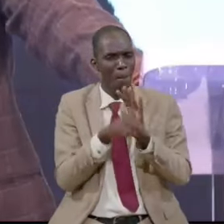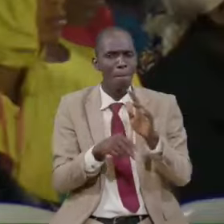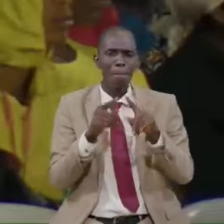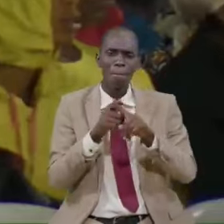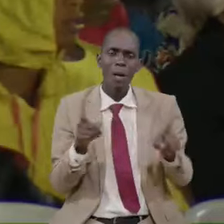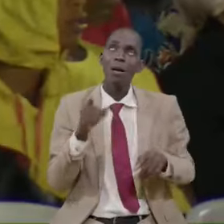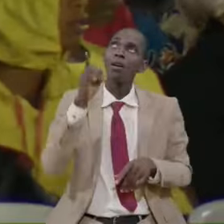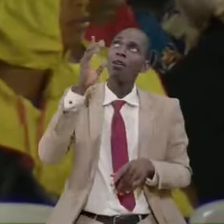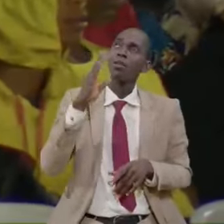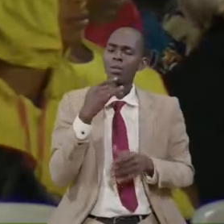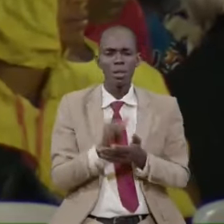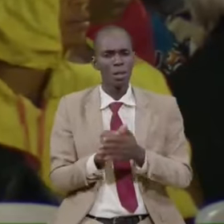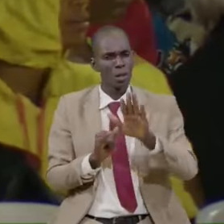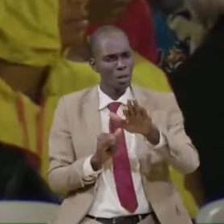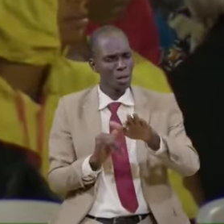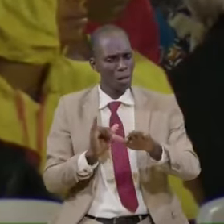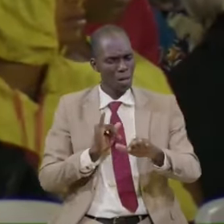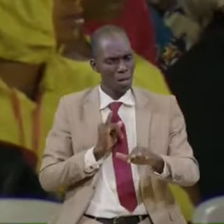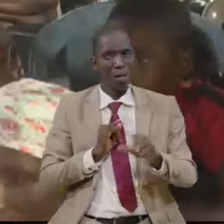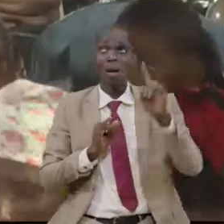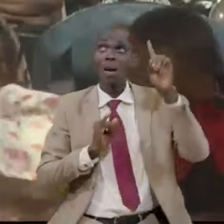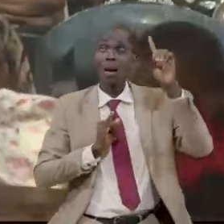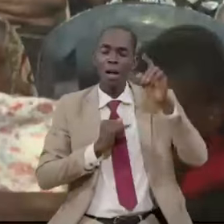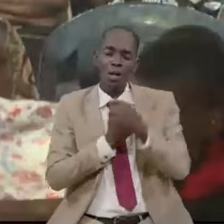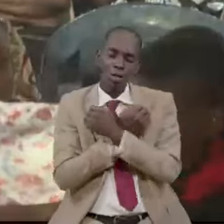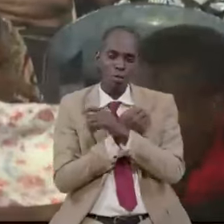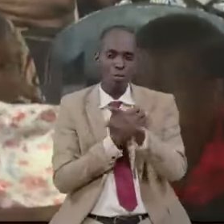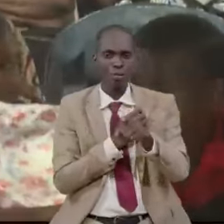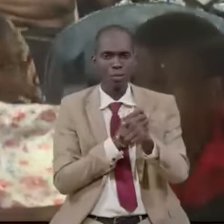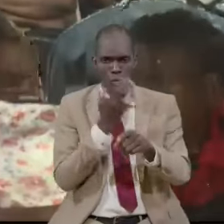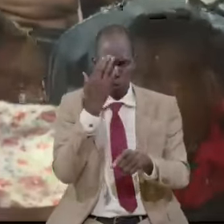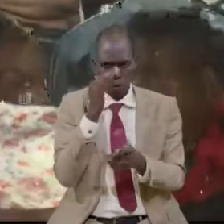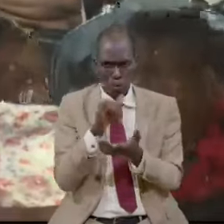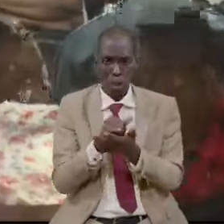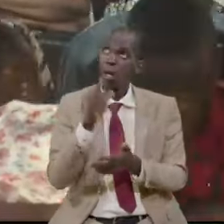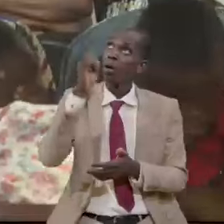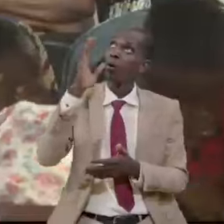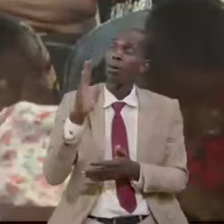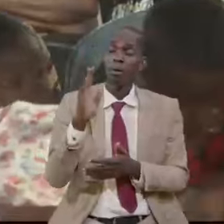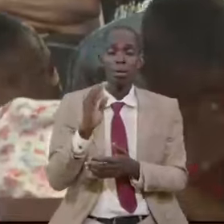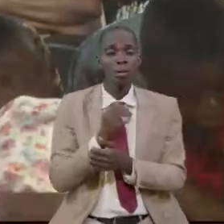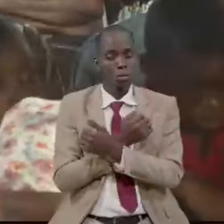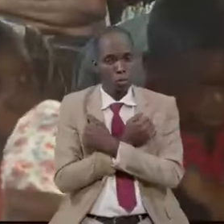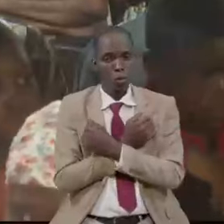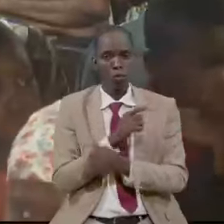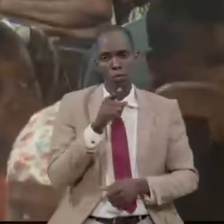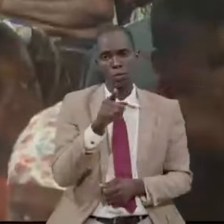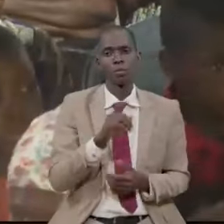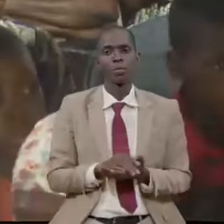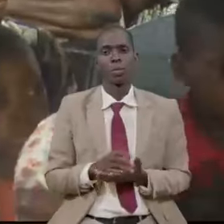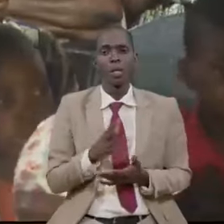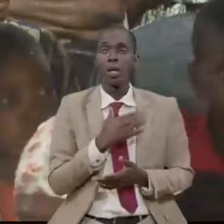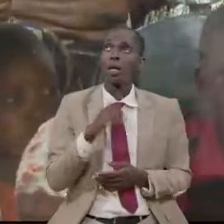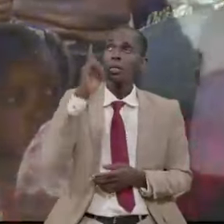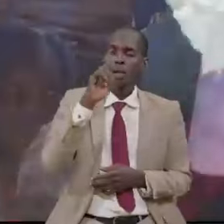you. God loves you. And he's picking you up. And he